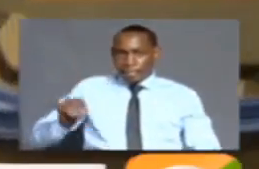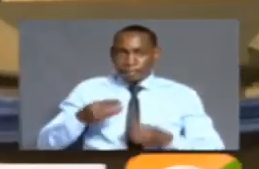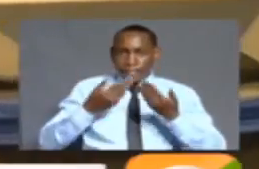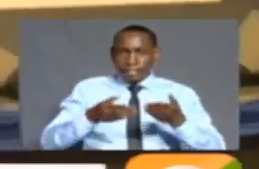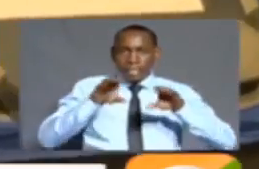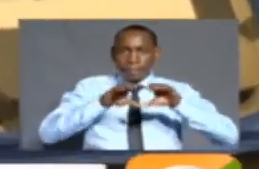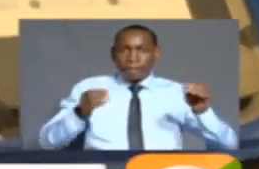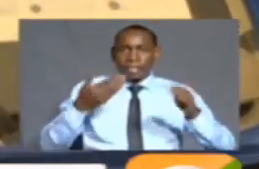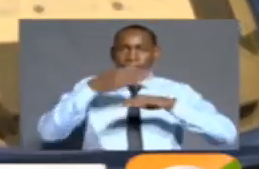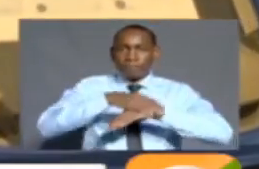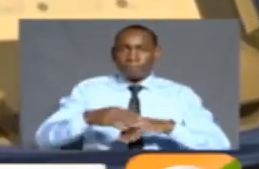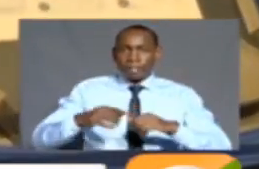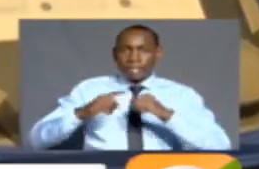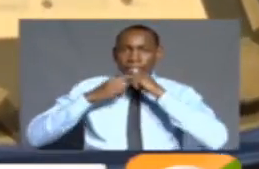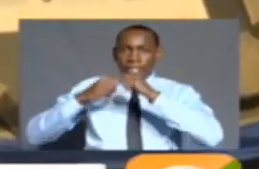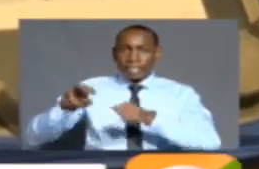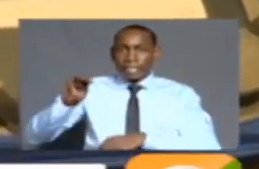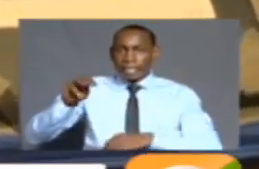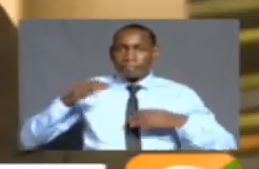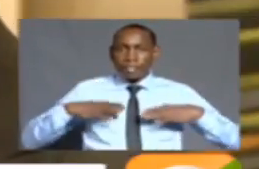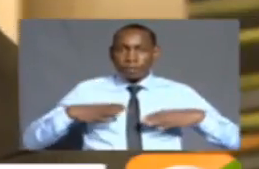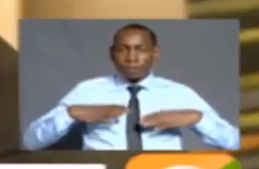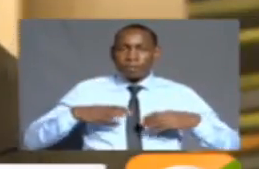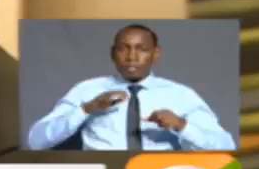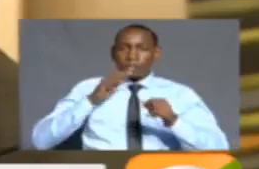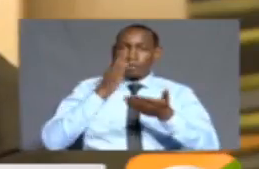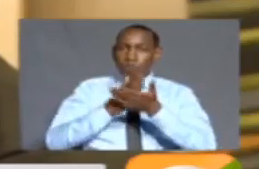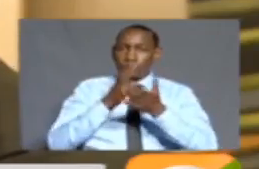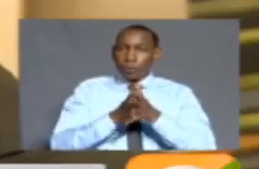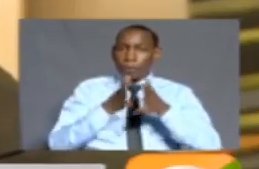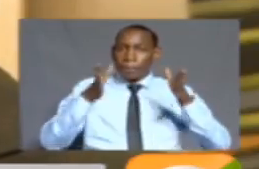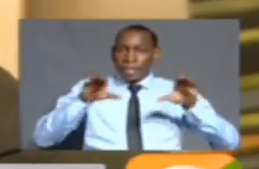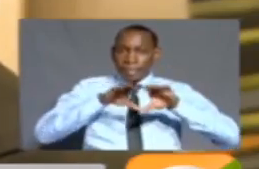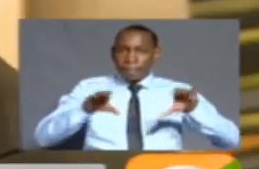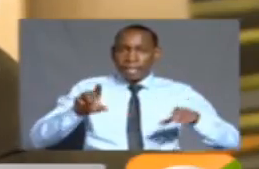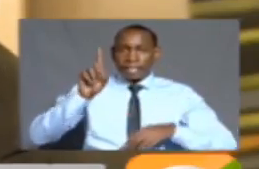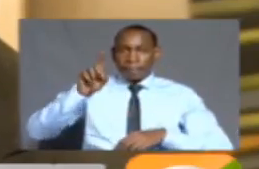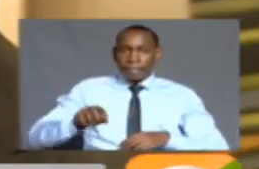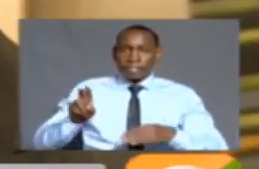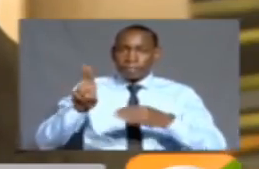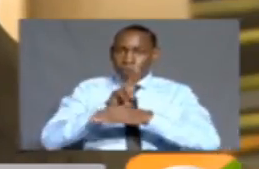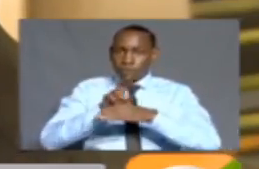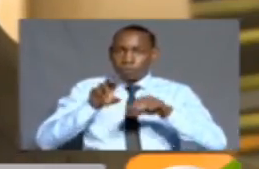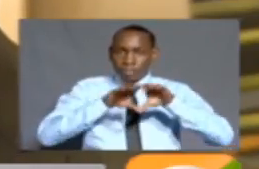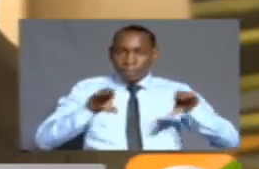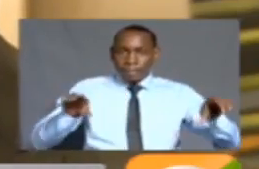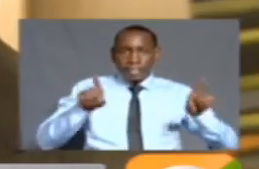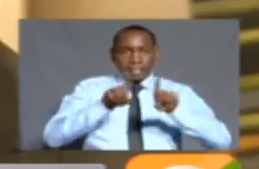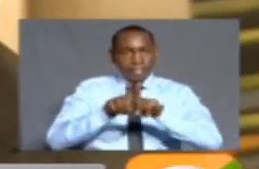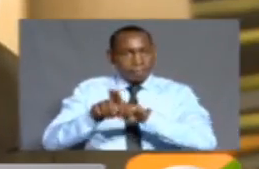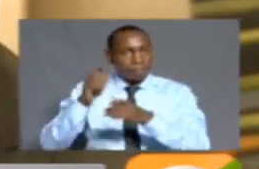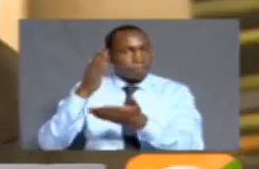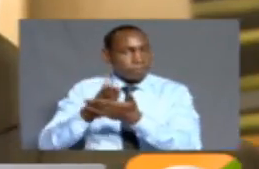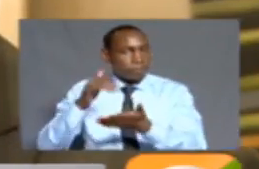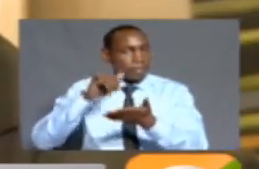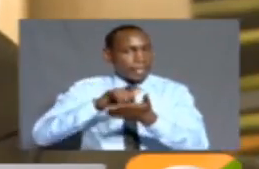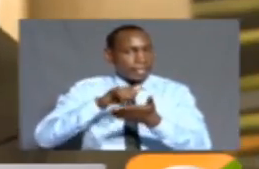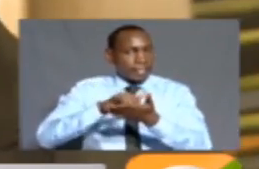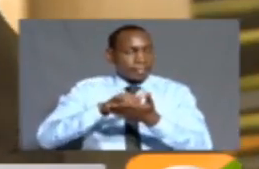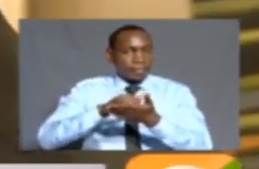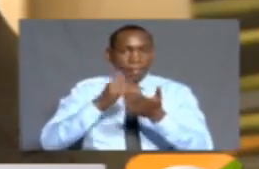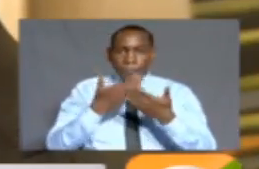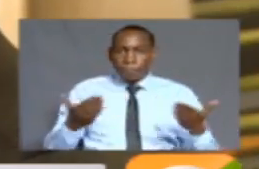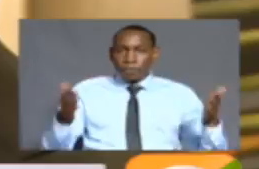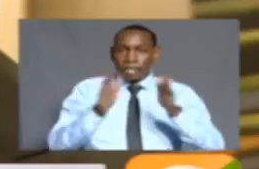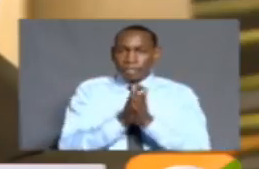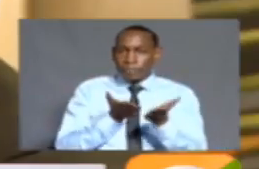of over 600 million people. Those are huge markets, and those markets we need to take advantage of, and we need to ensure that our products